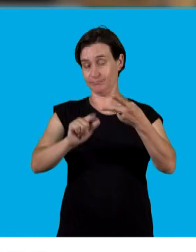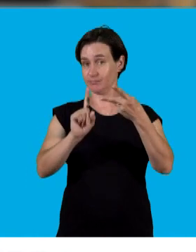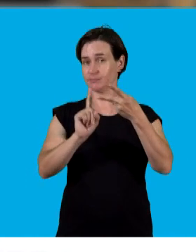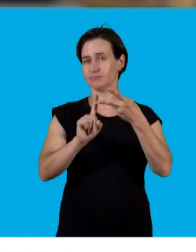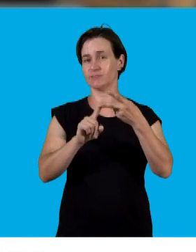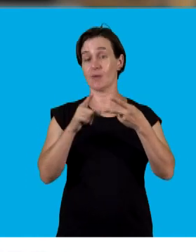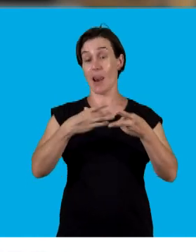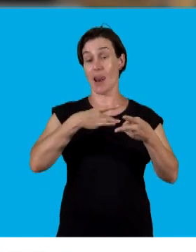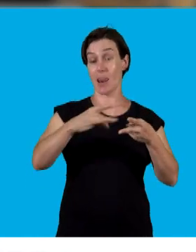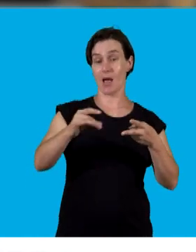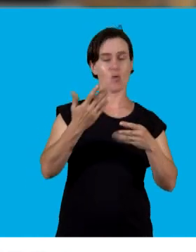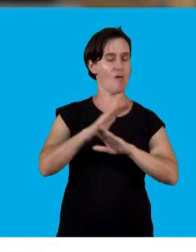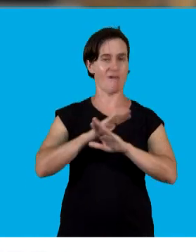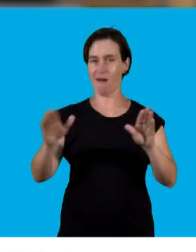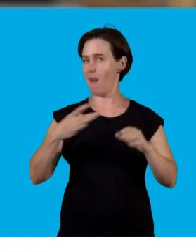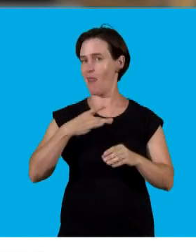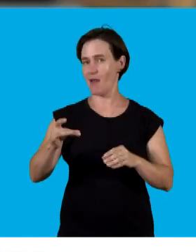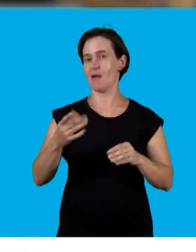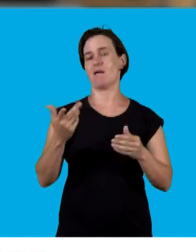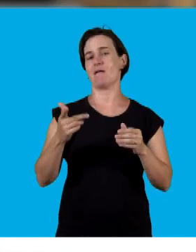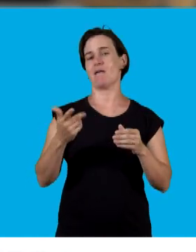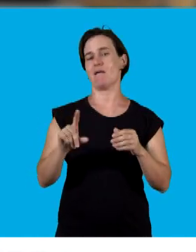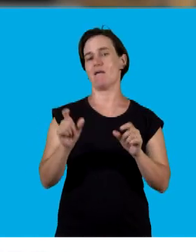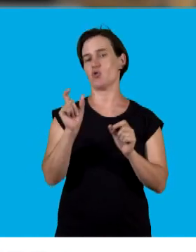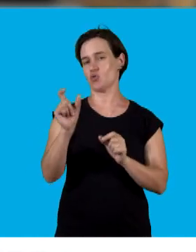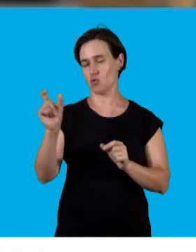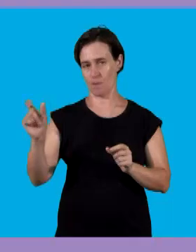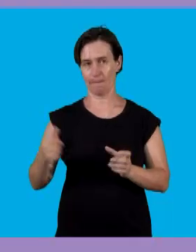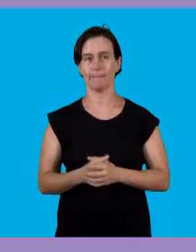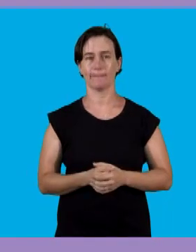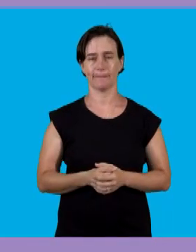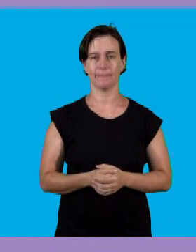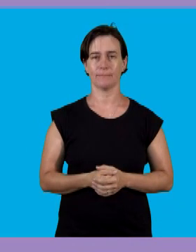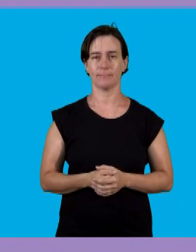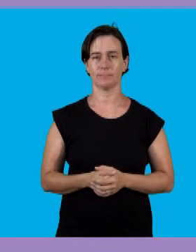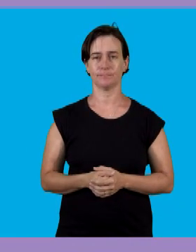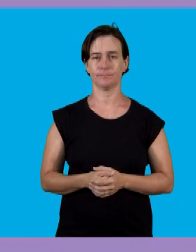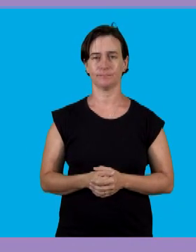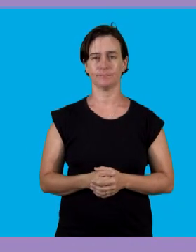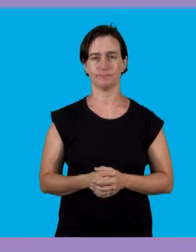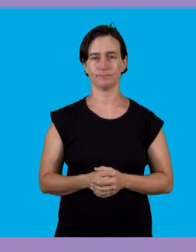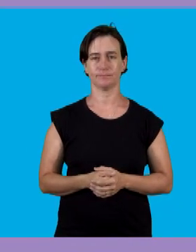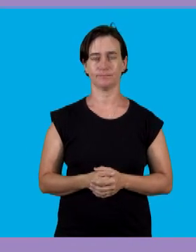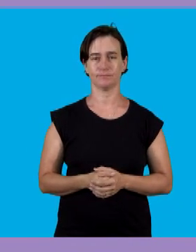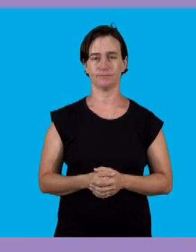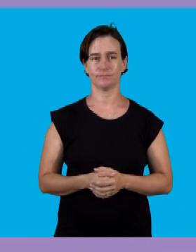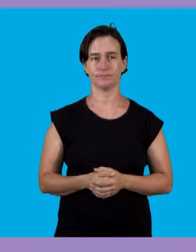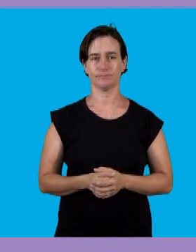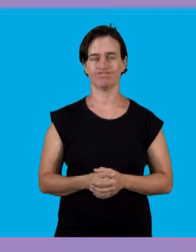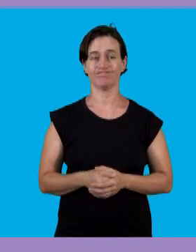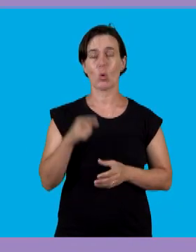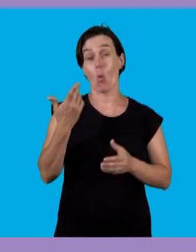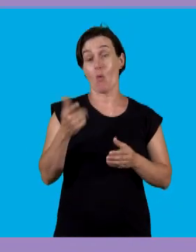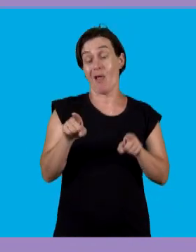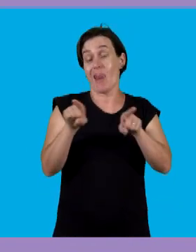and that is like terms and unlike terms. So let's go into that concept. So we are first going to look